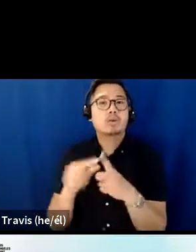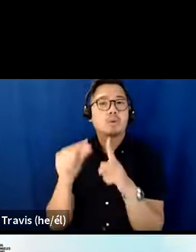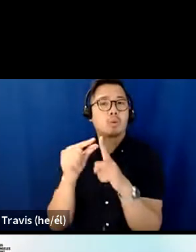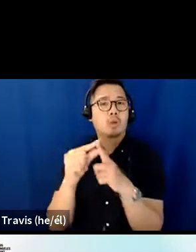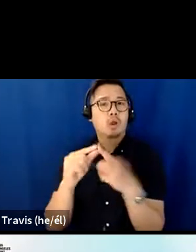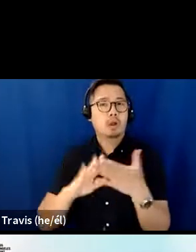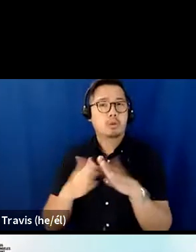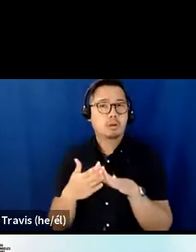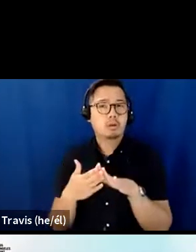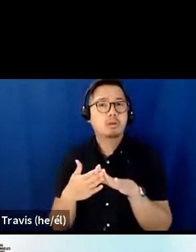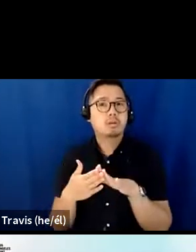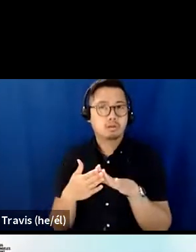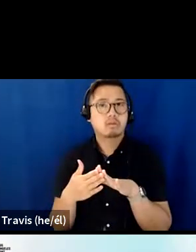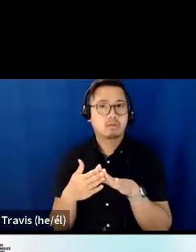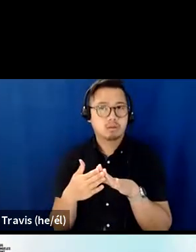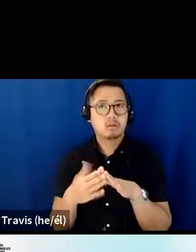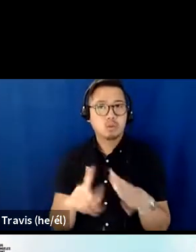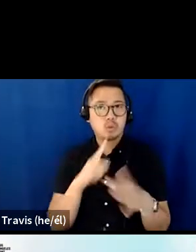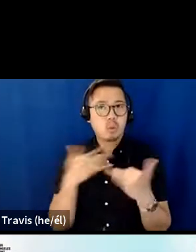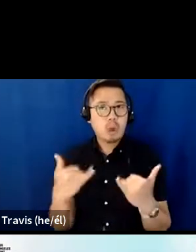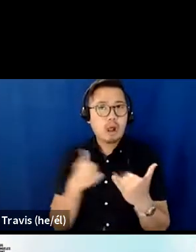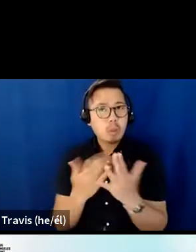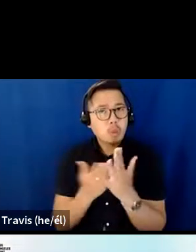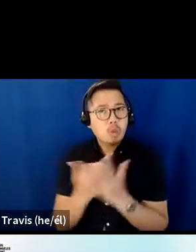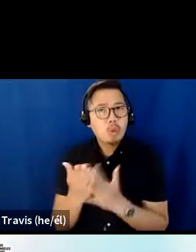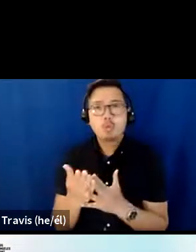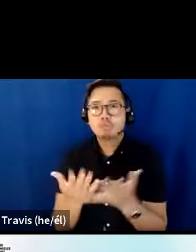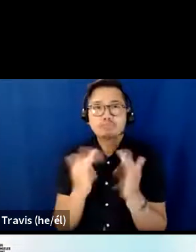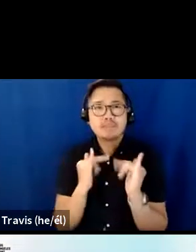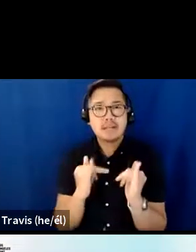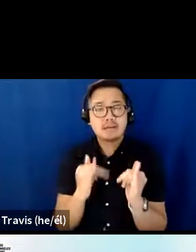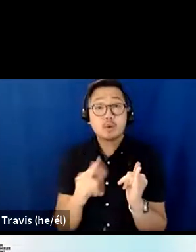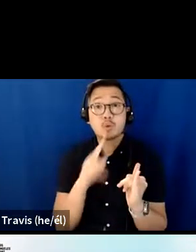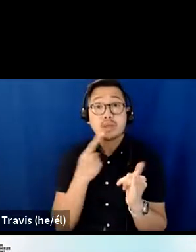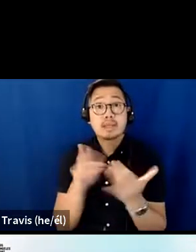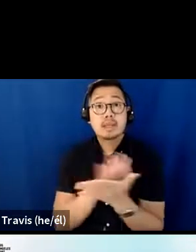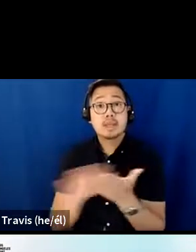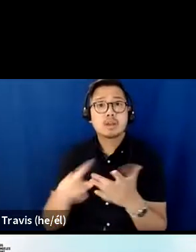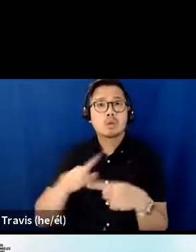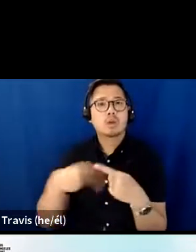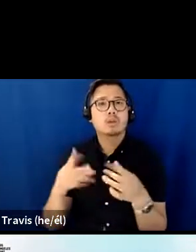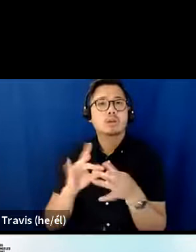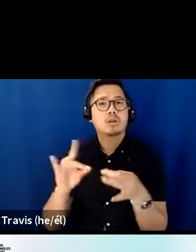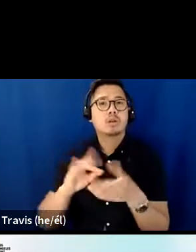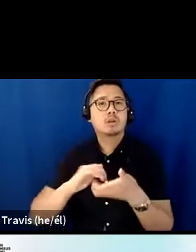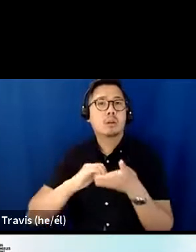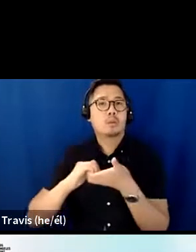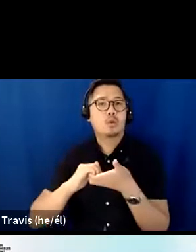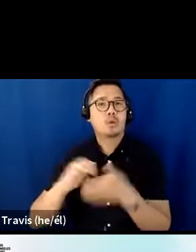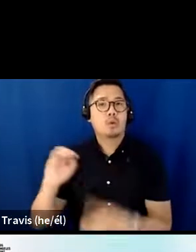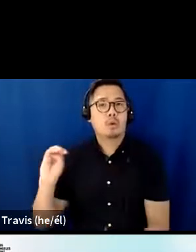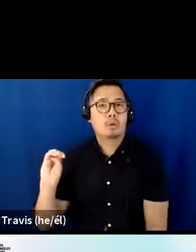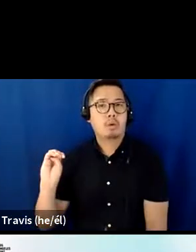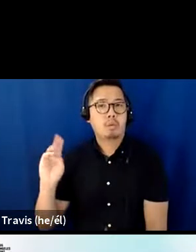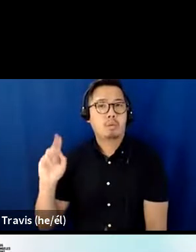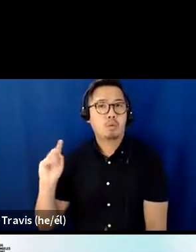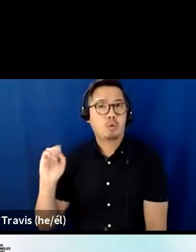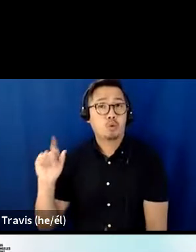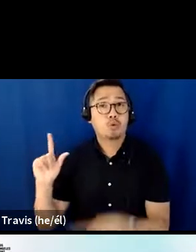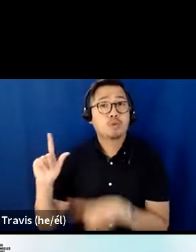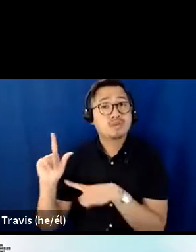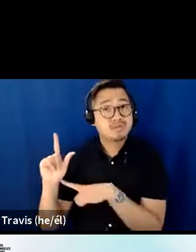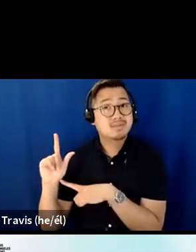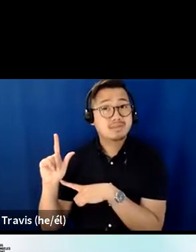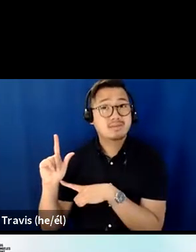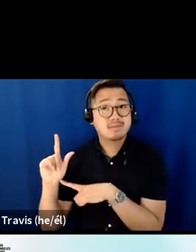the same thing. And I think that's a great thing to highlight when we talk about mutual, being mutual, right?